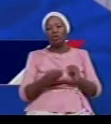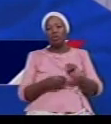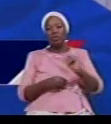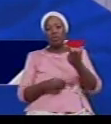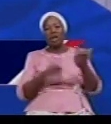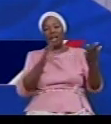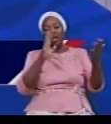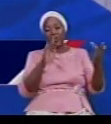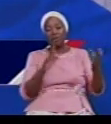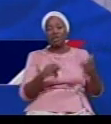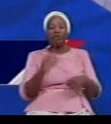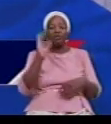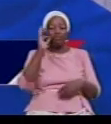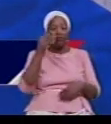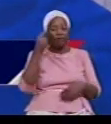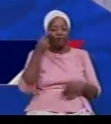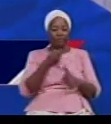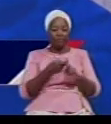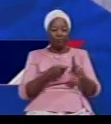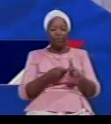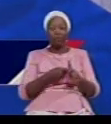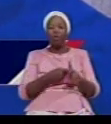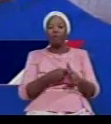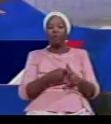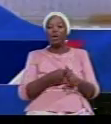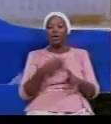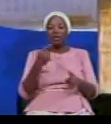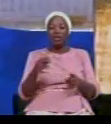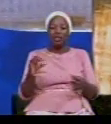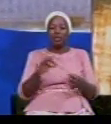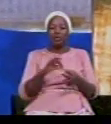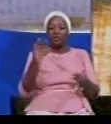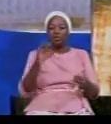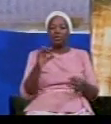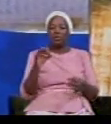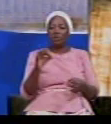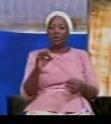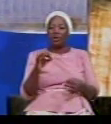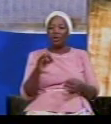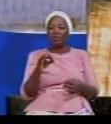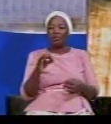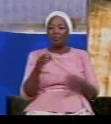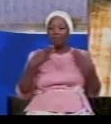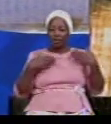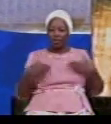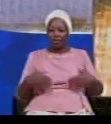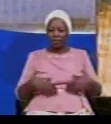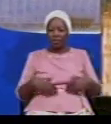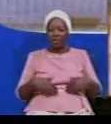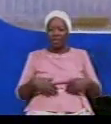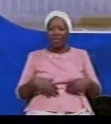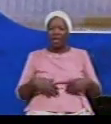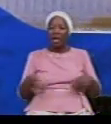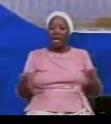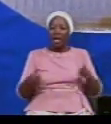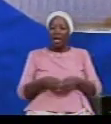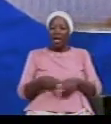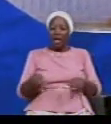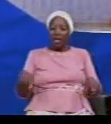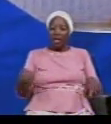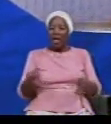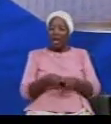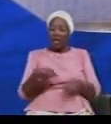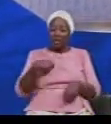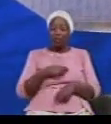from the spiritual heirs. As we consider our body, we also consider our soul and